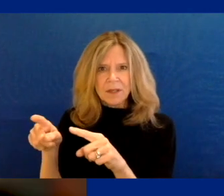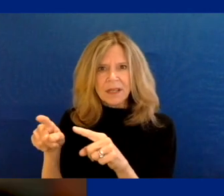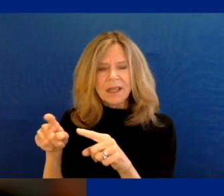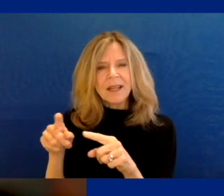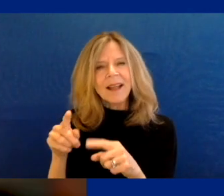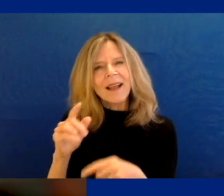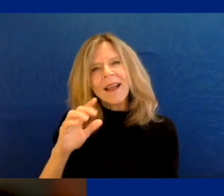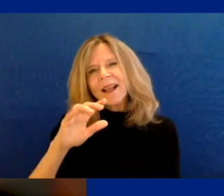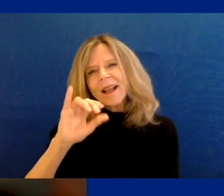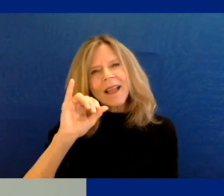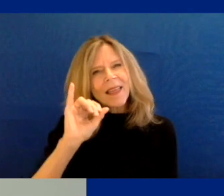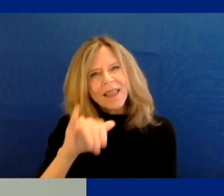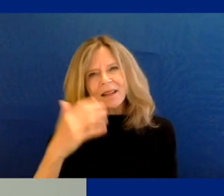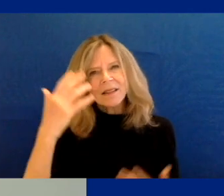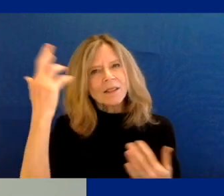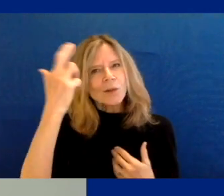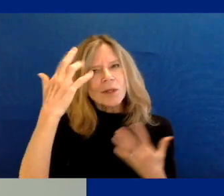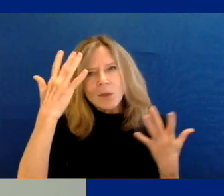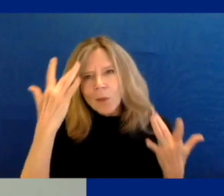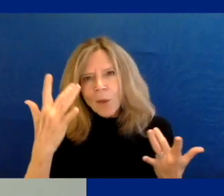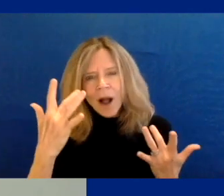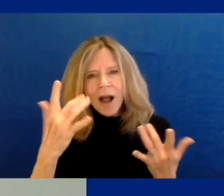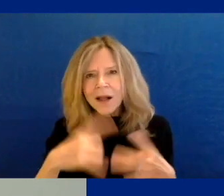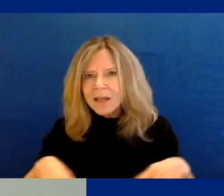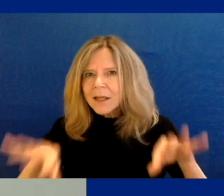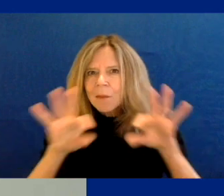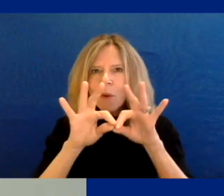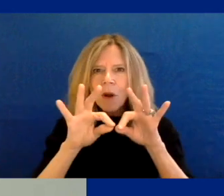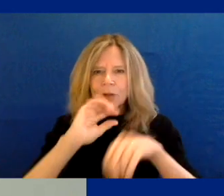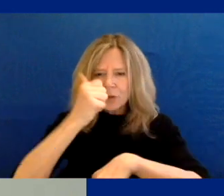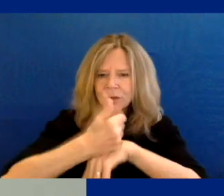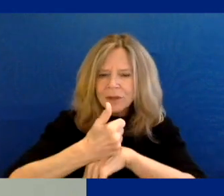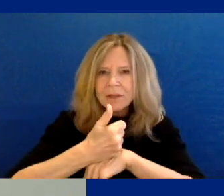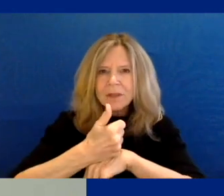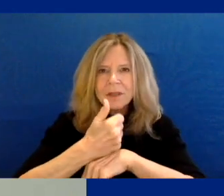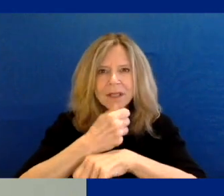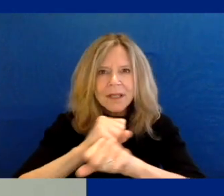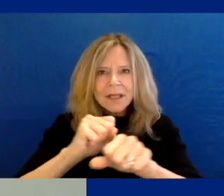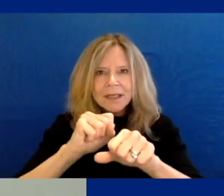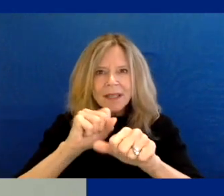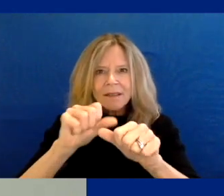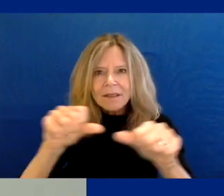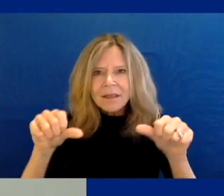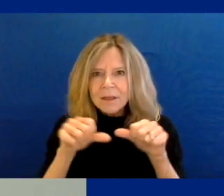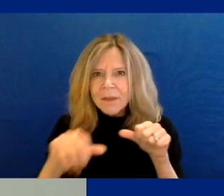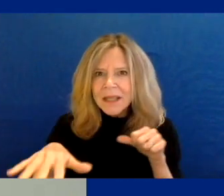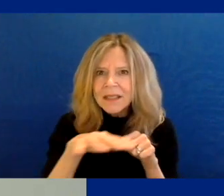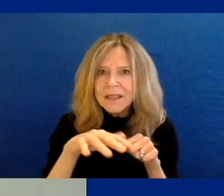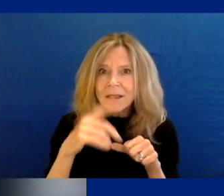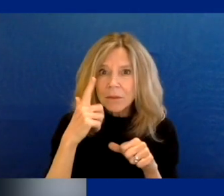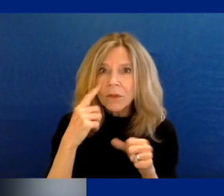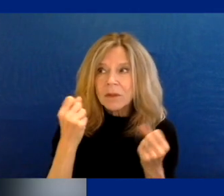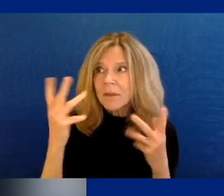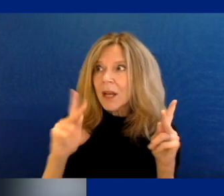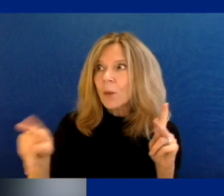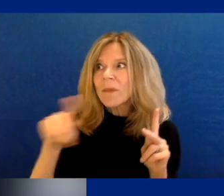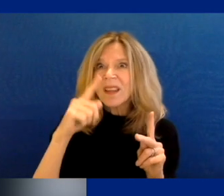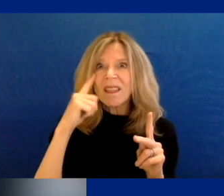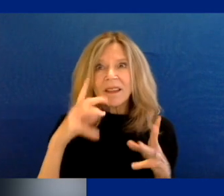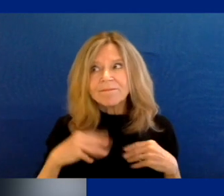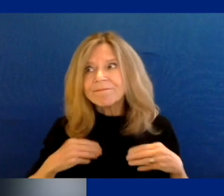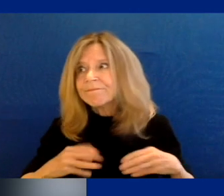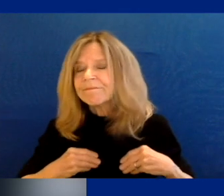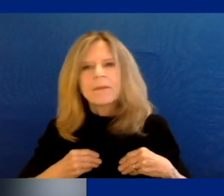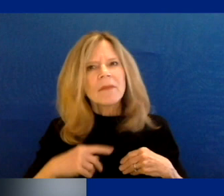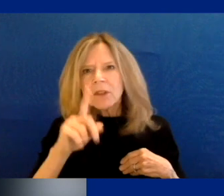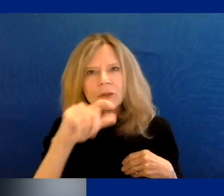that is so indicative of why it's important to have these kind of spaces, right? Because a lot of women think it's normal, right?